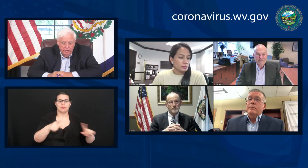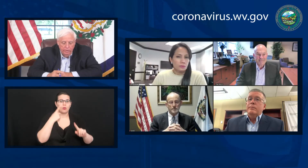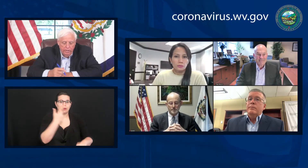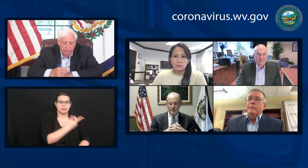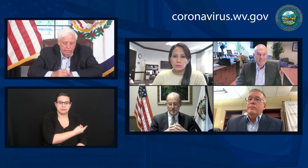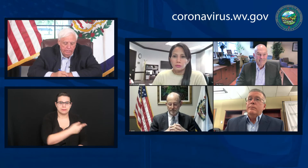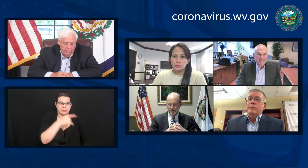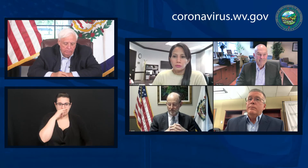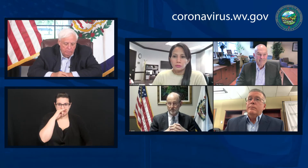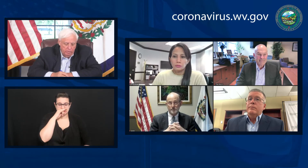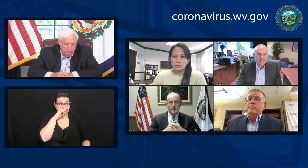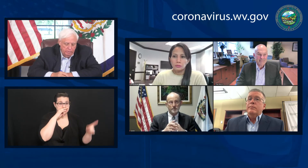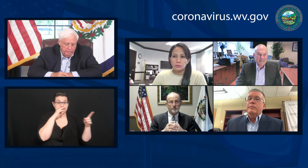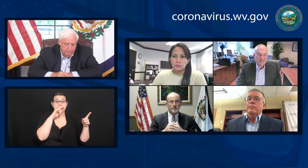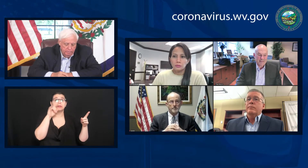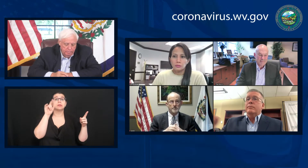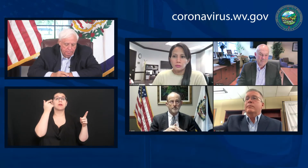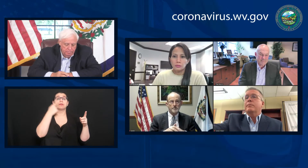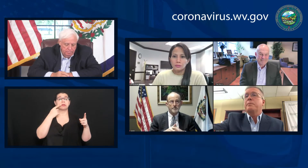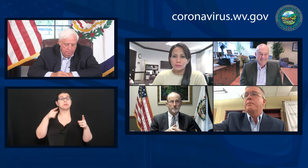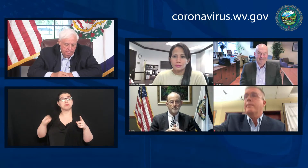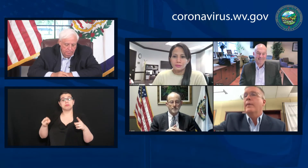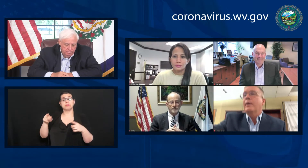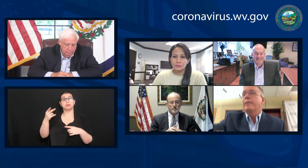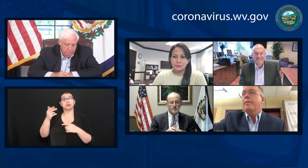General, you go, and then Dr. Marsh, please.